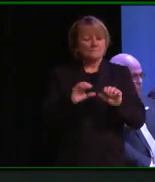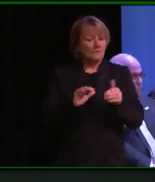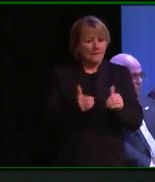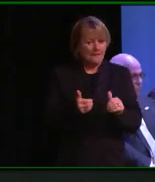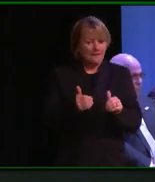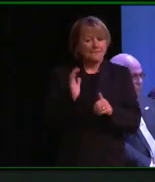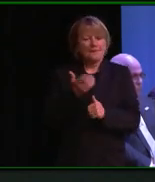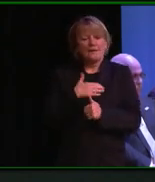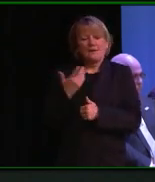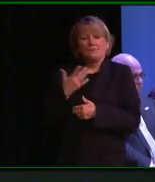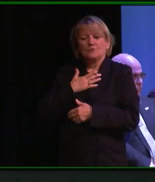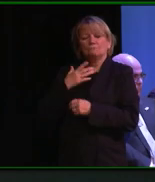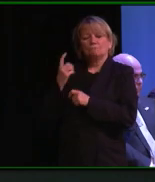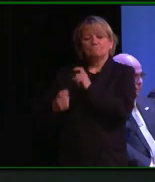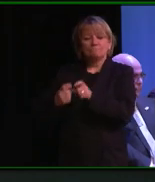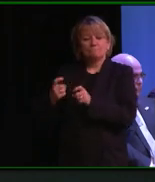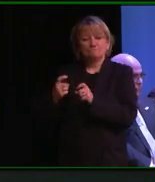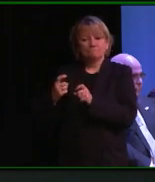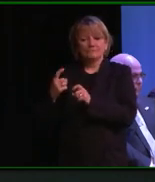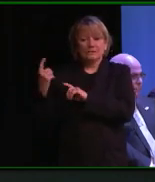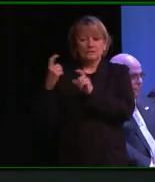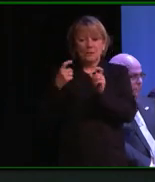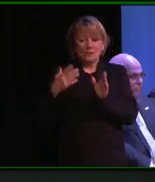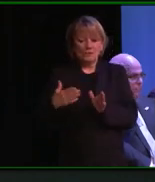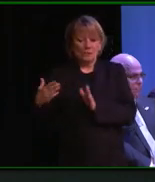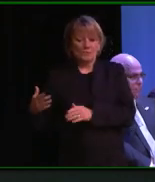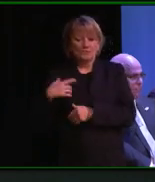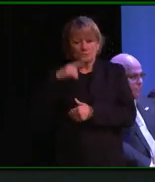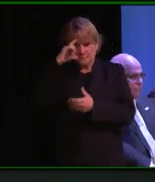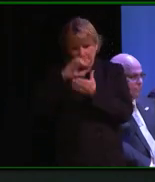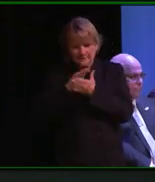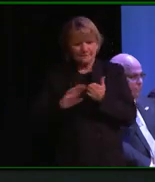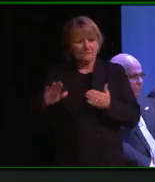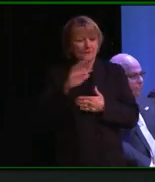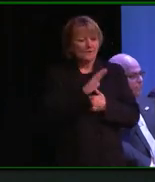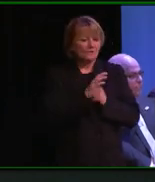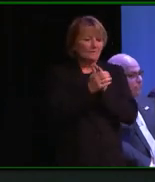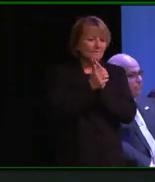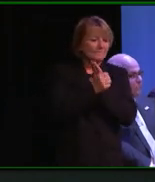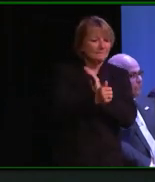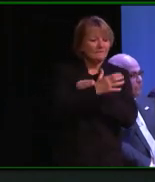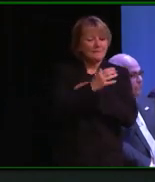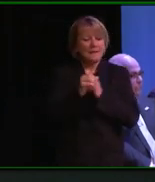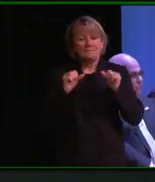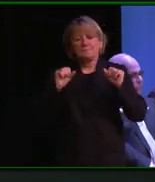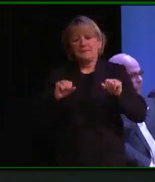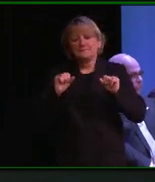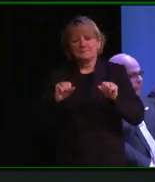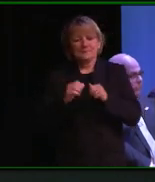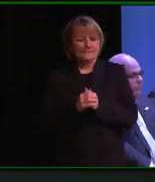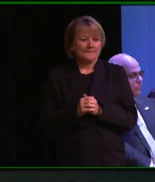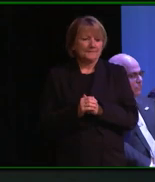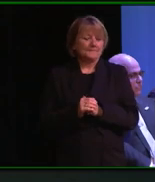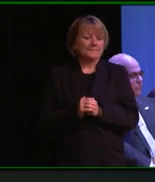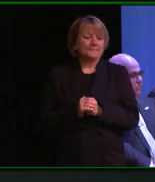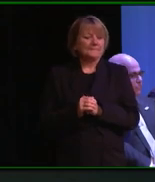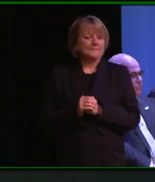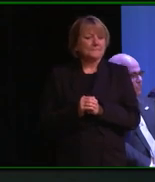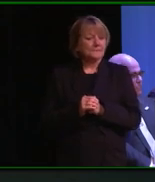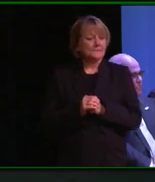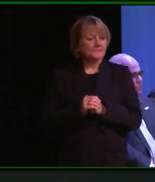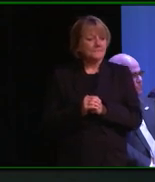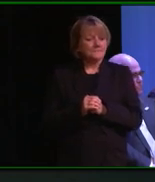by our generous donors who believe in your talent and possibilities. Those